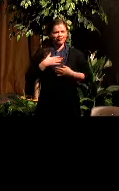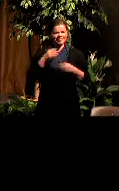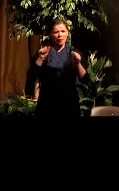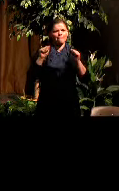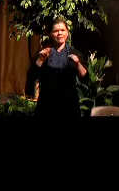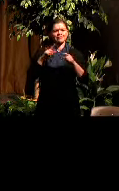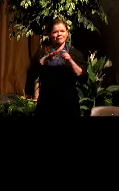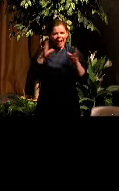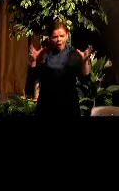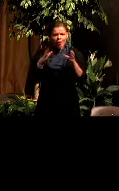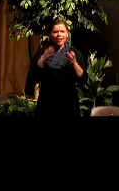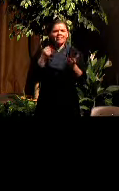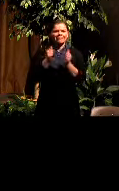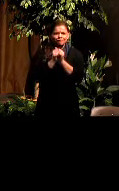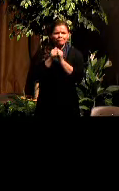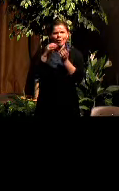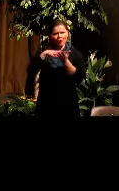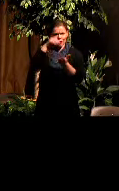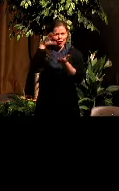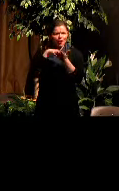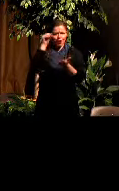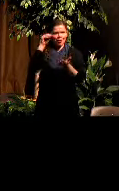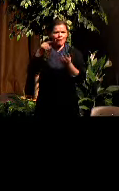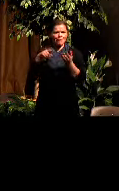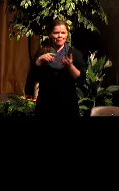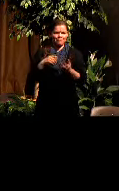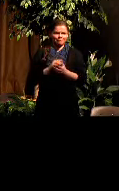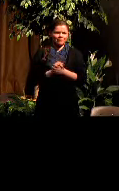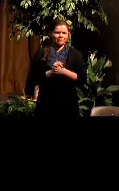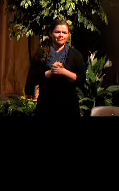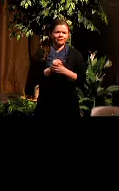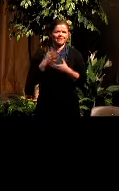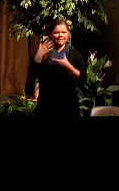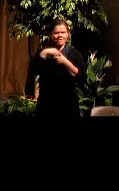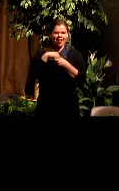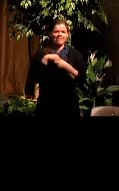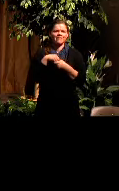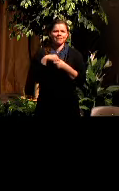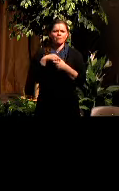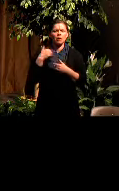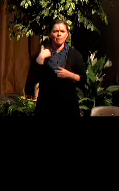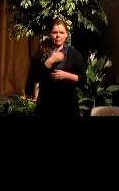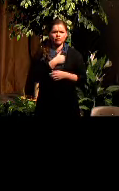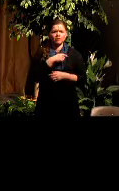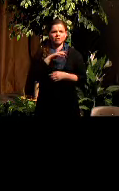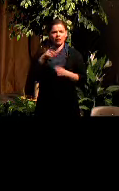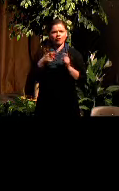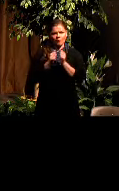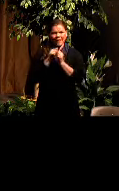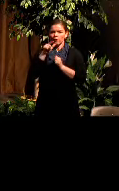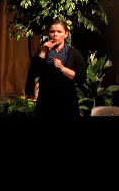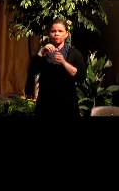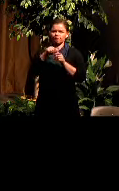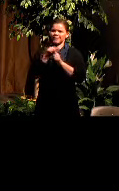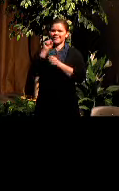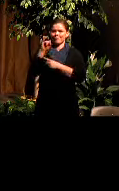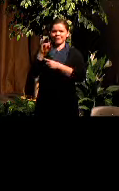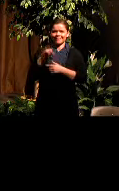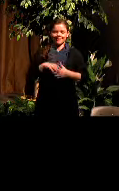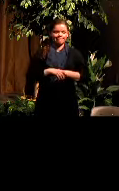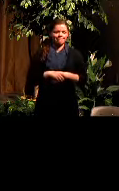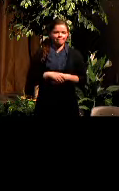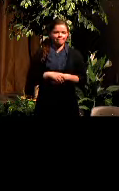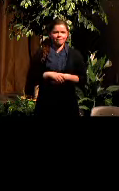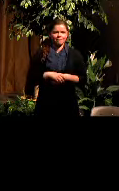gather together to learn as part of their membership with the Friends of Smithsonian, which is a great thing. Museums across the